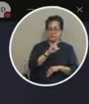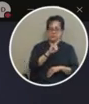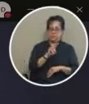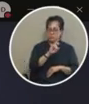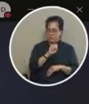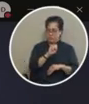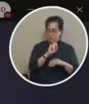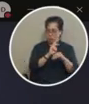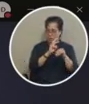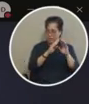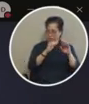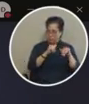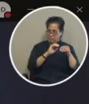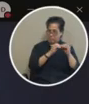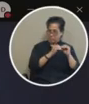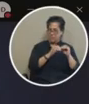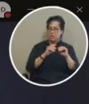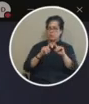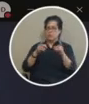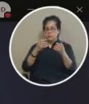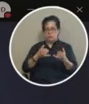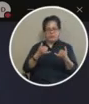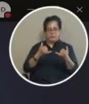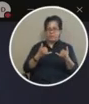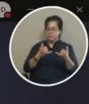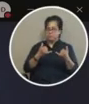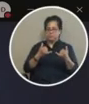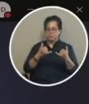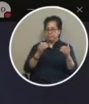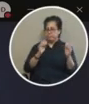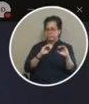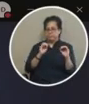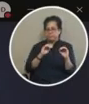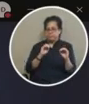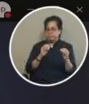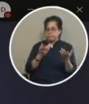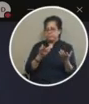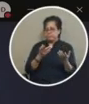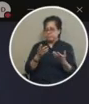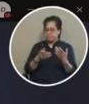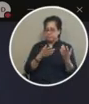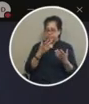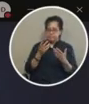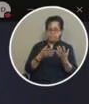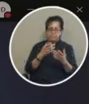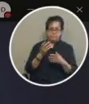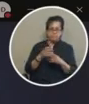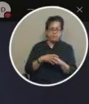side. At this point, there hasn't been any really